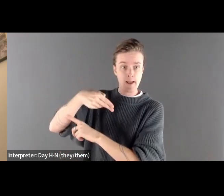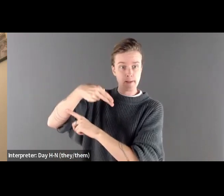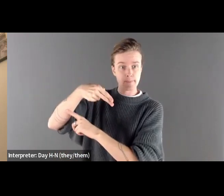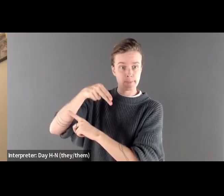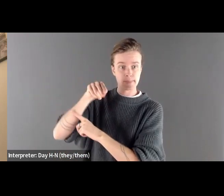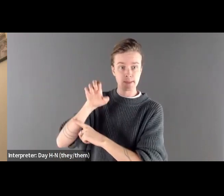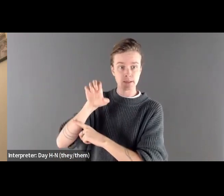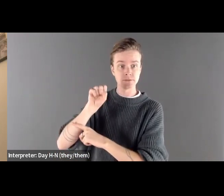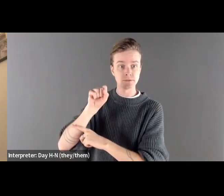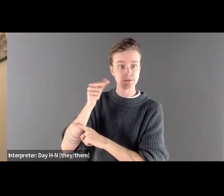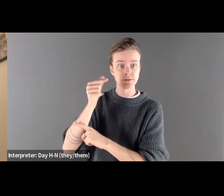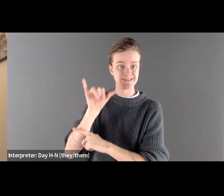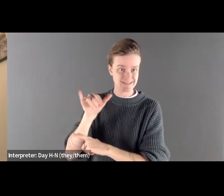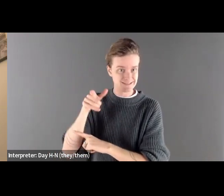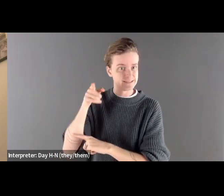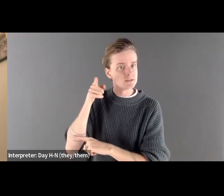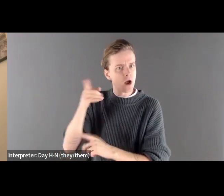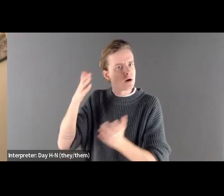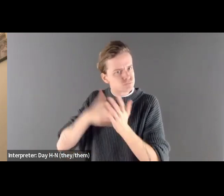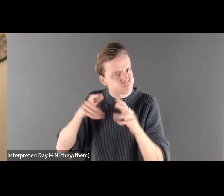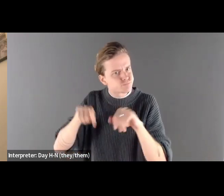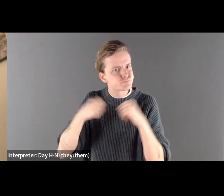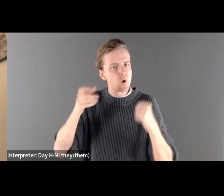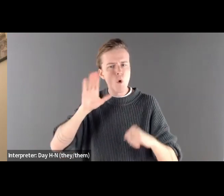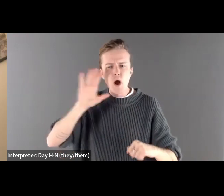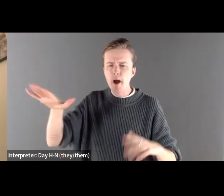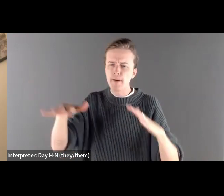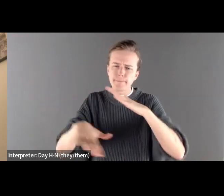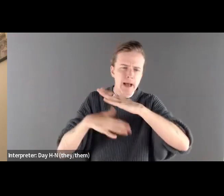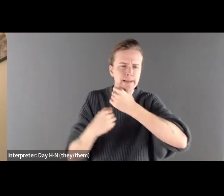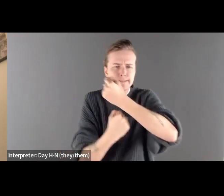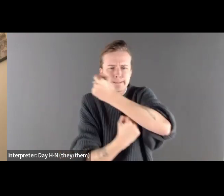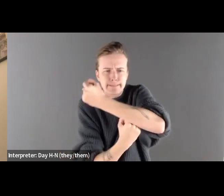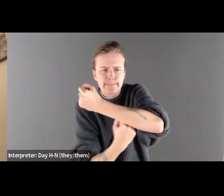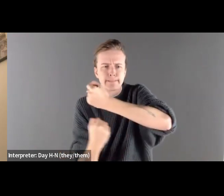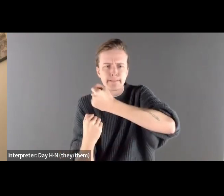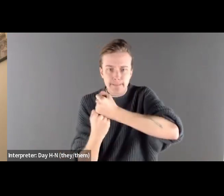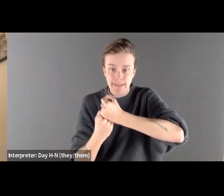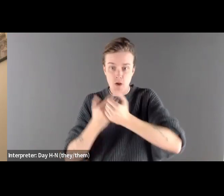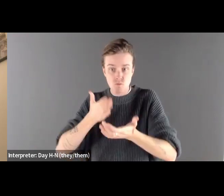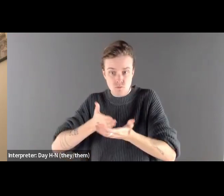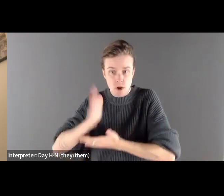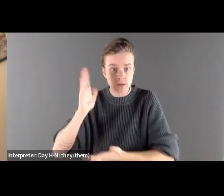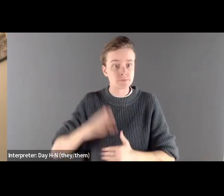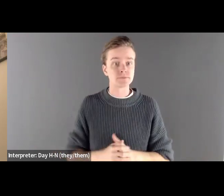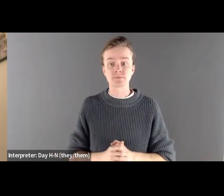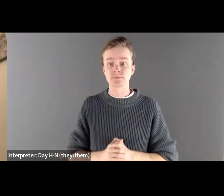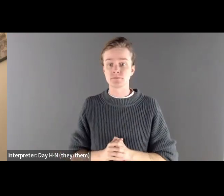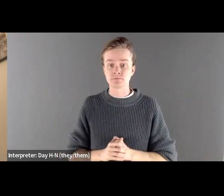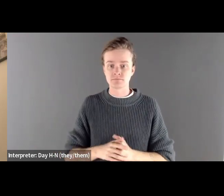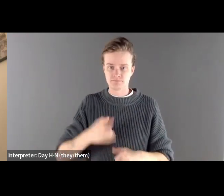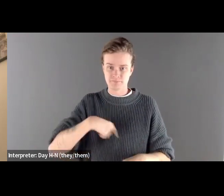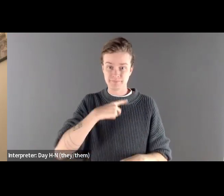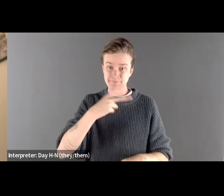basic rights, including your rights to equality and non-discrimination in the way that the technology is often applied